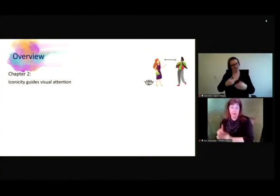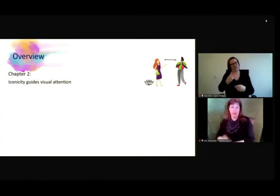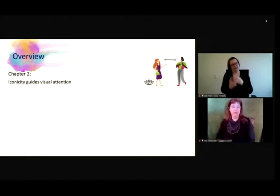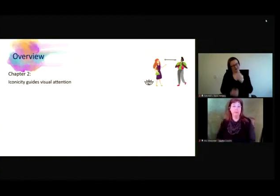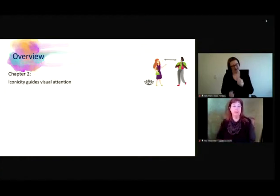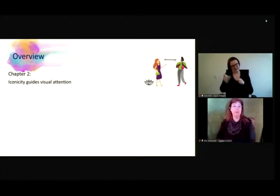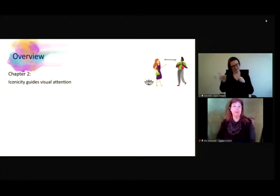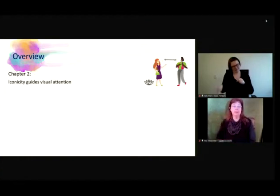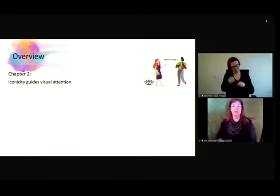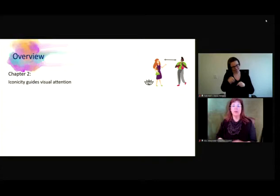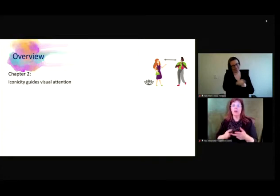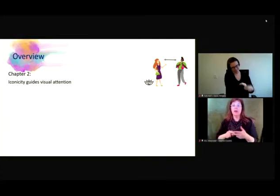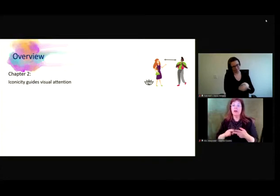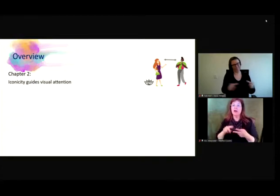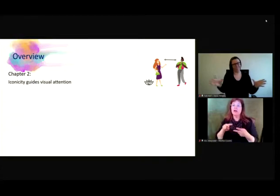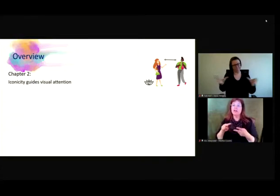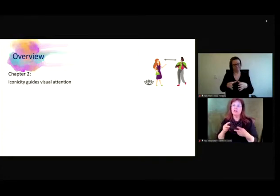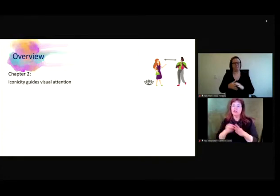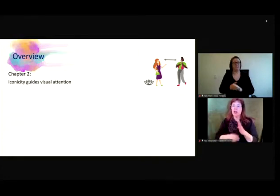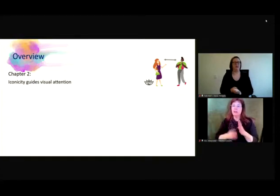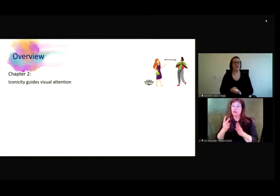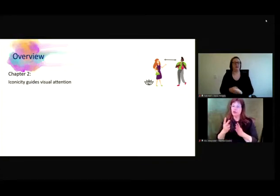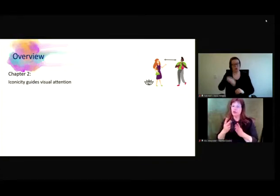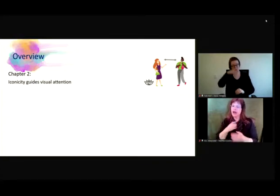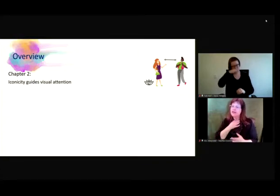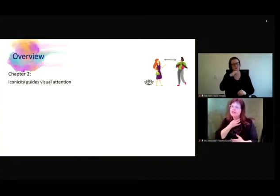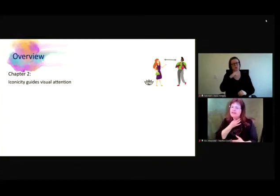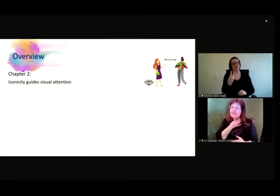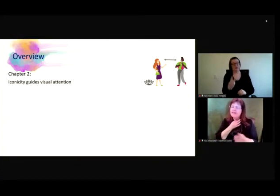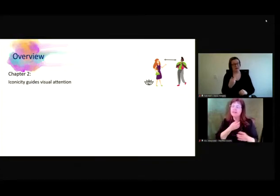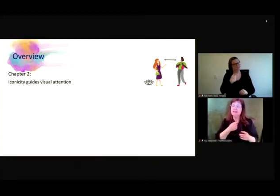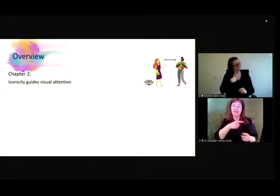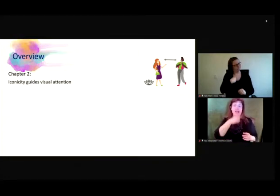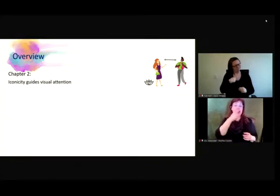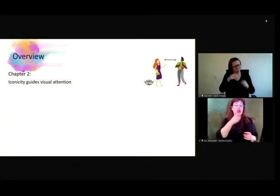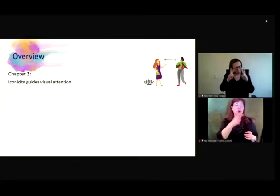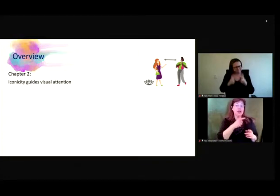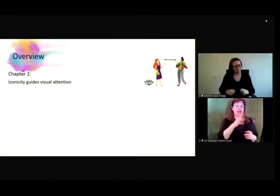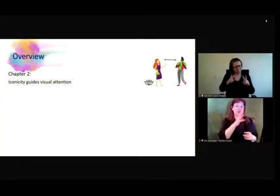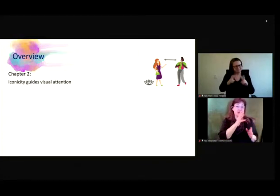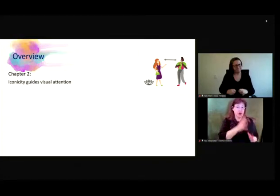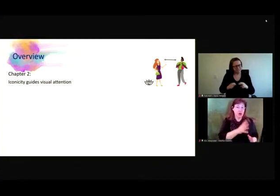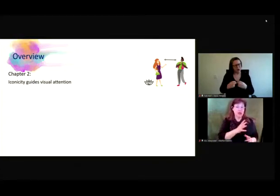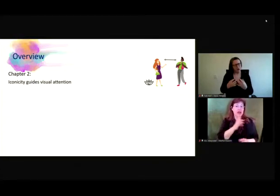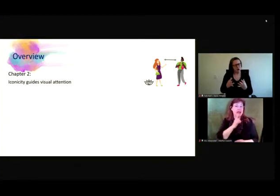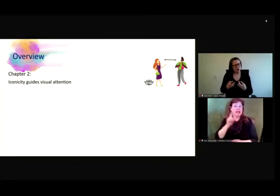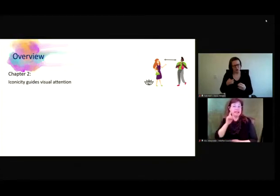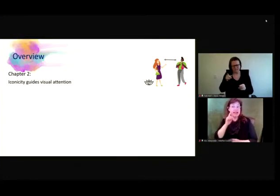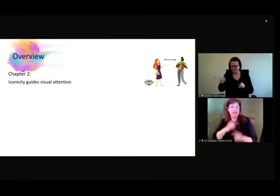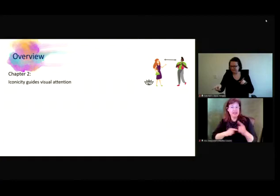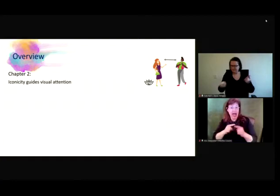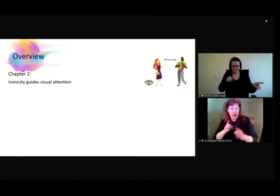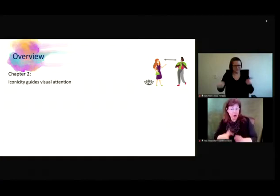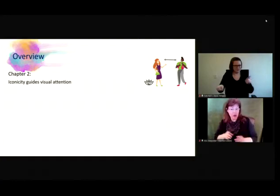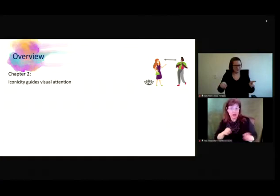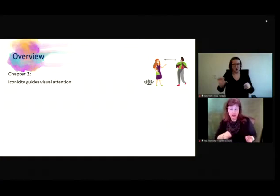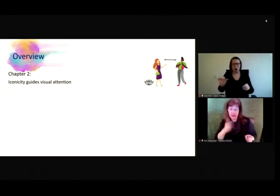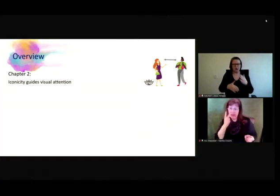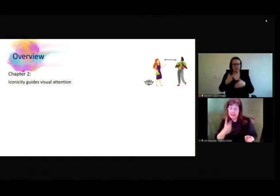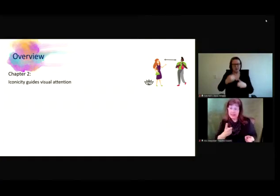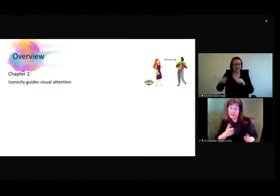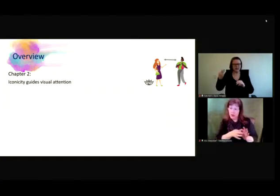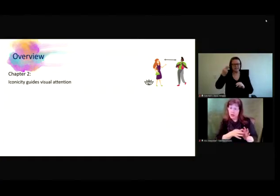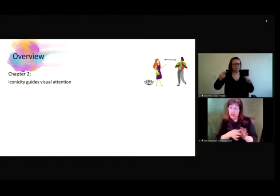In Chapter 2, I was interested in whether hearing speakers and deaf signers look at spatial relations differently when planning to talk about